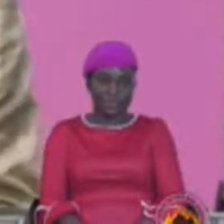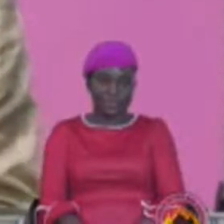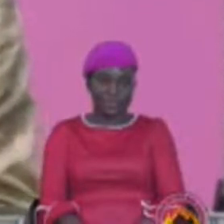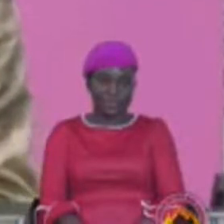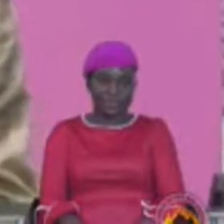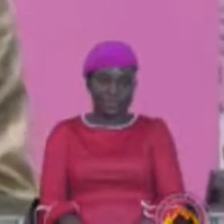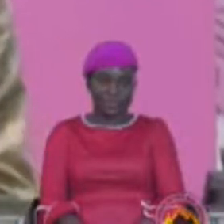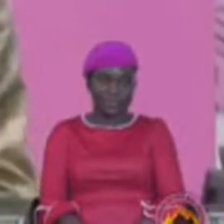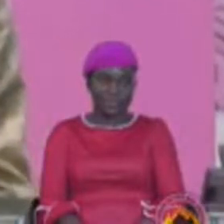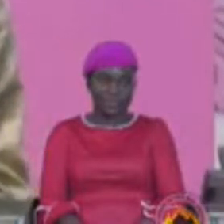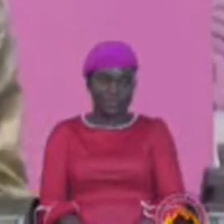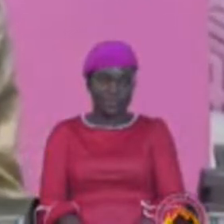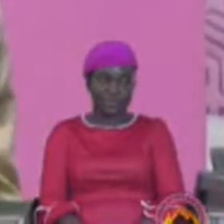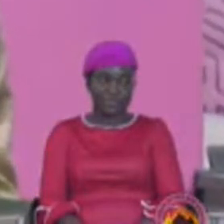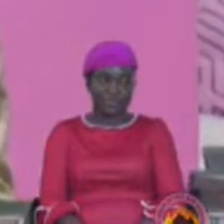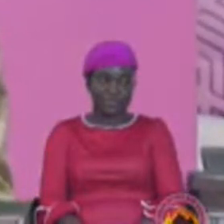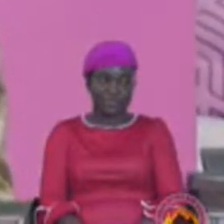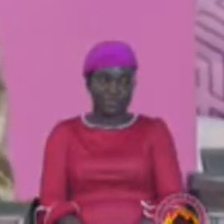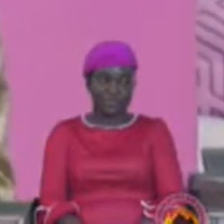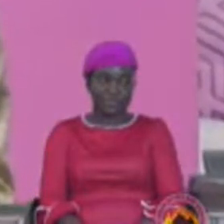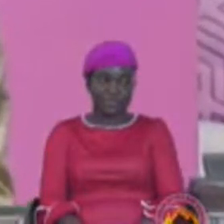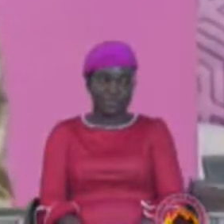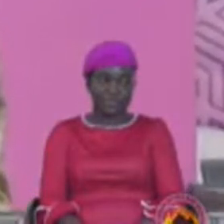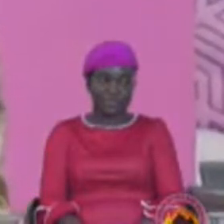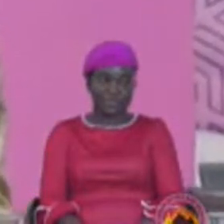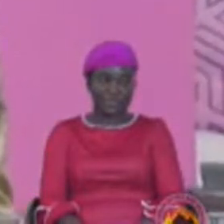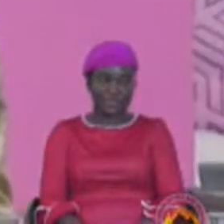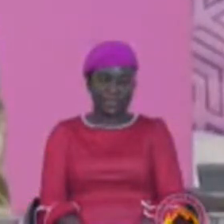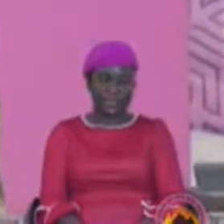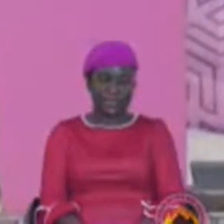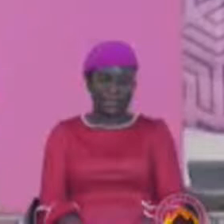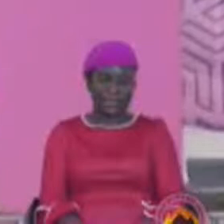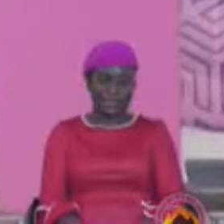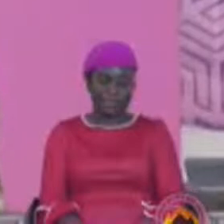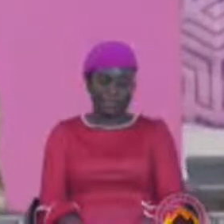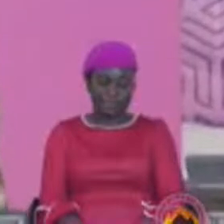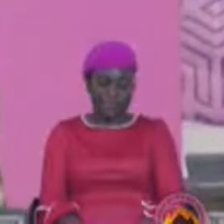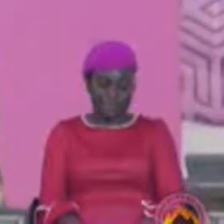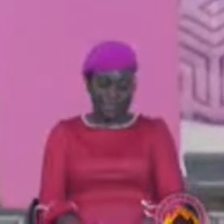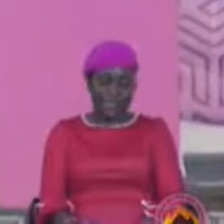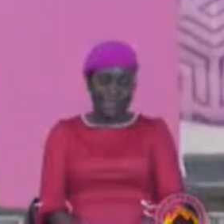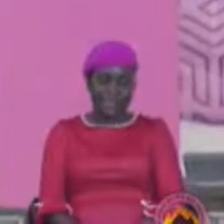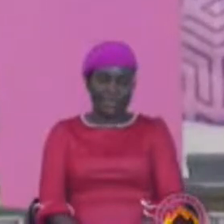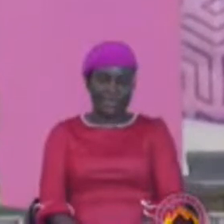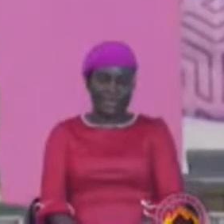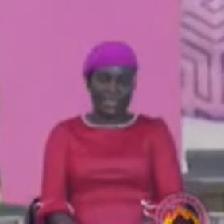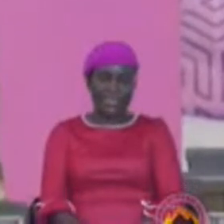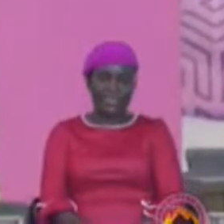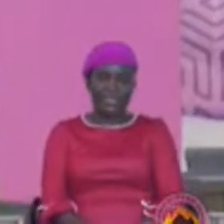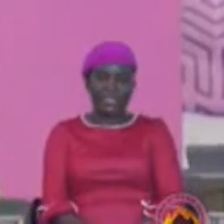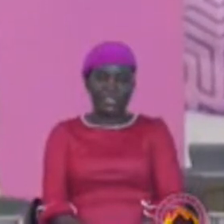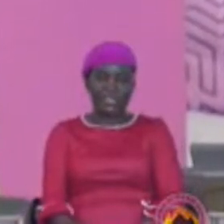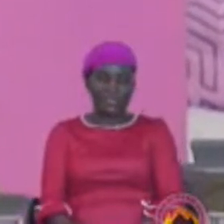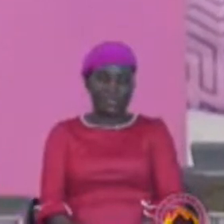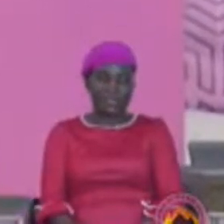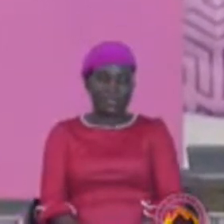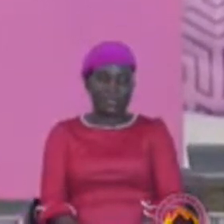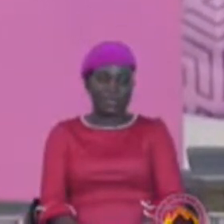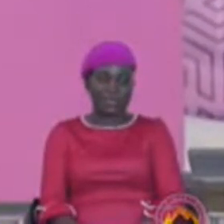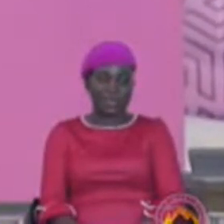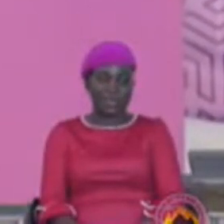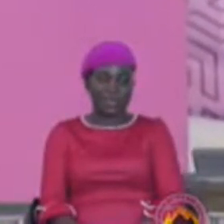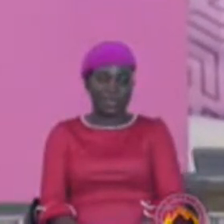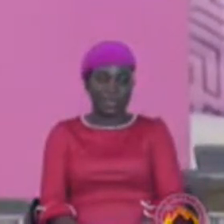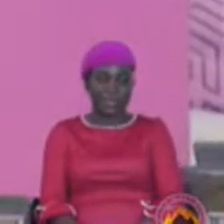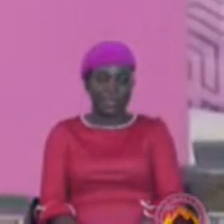bo tile je pe owo osu na ki se nkan to dumo won ninu sugbon ko le ma ri nkan se won sa gba asa won bere si ni tiraka nipa ta ma fi pe fun